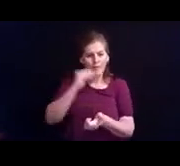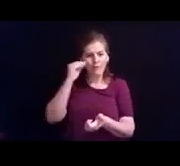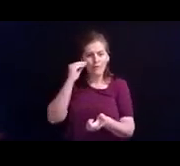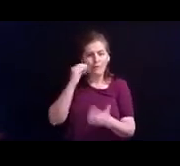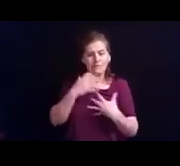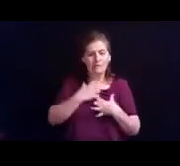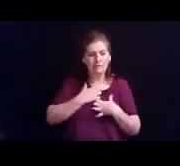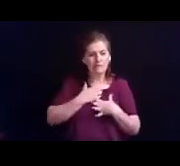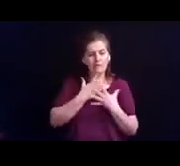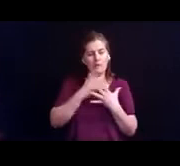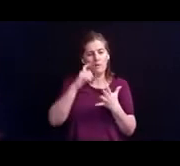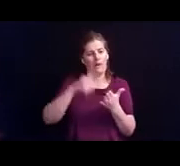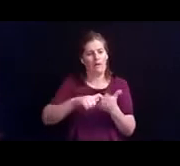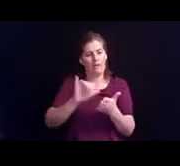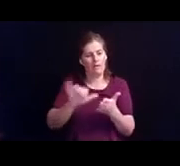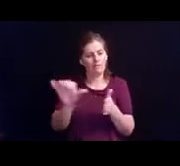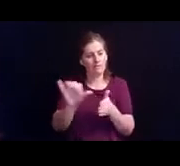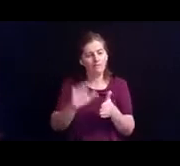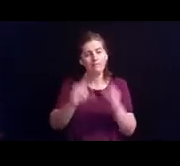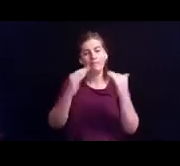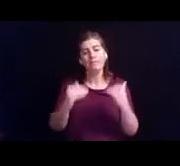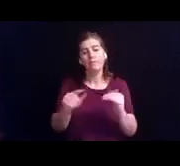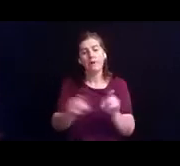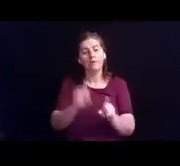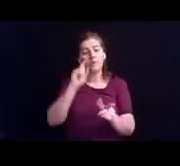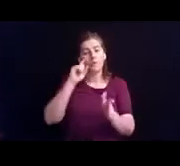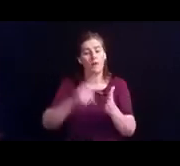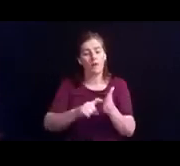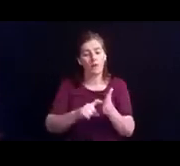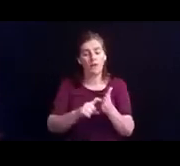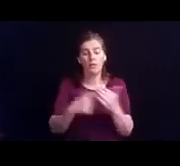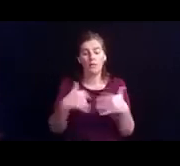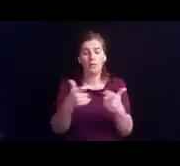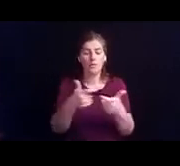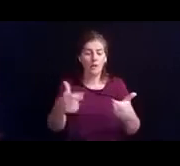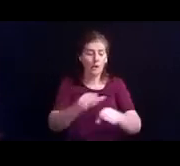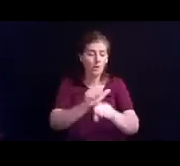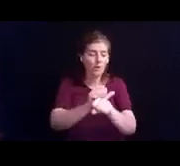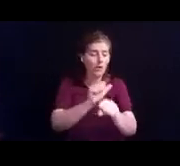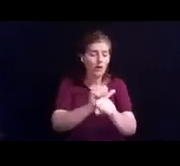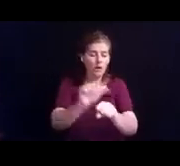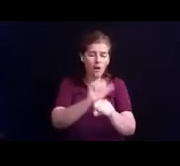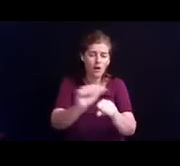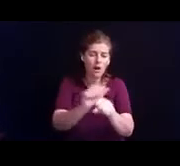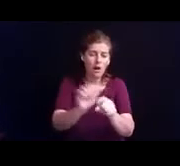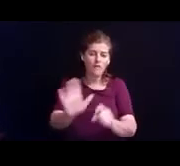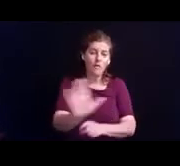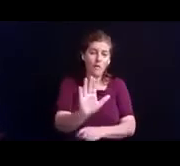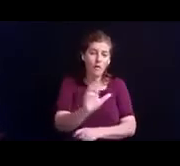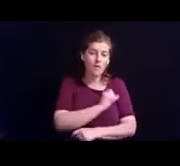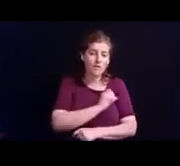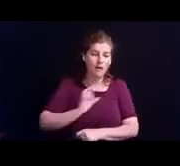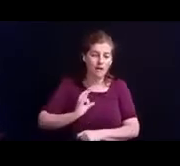So we recognize that. We also are recognizing the enormous work and efforts of your staff, and